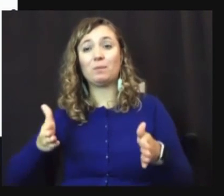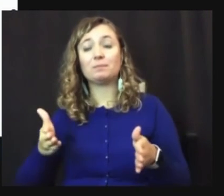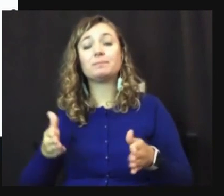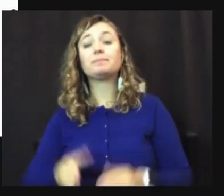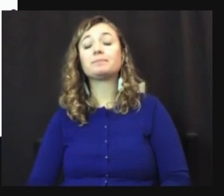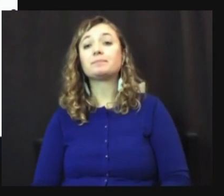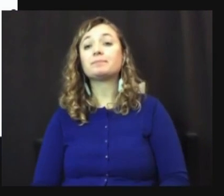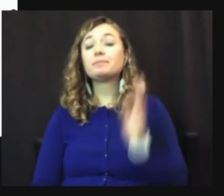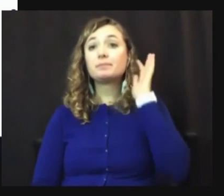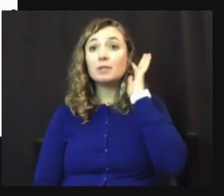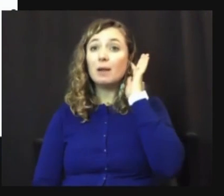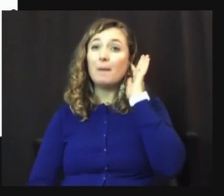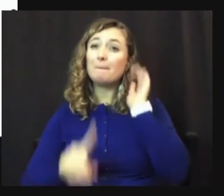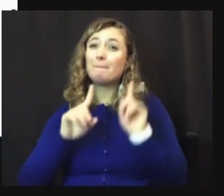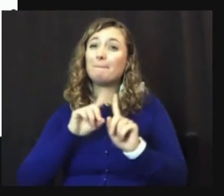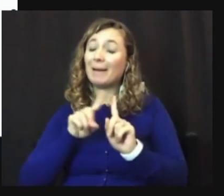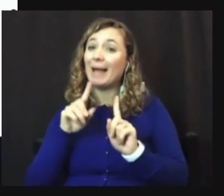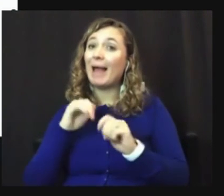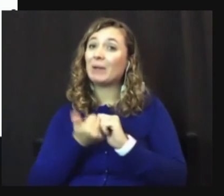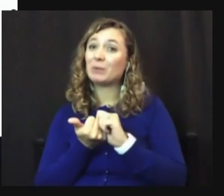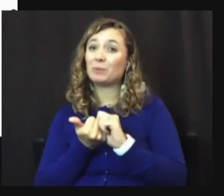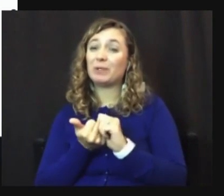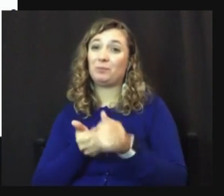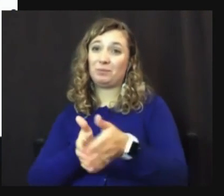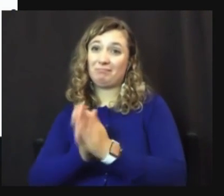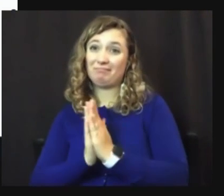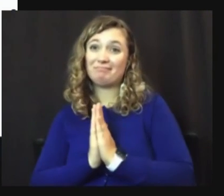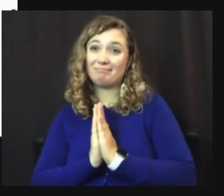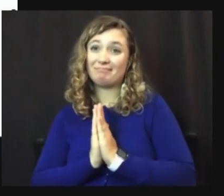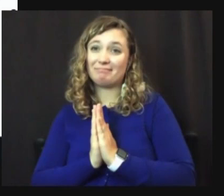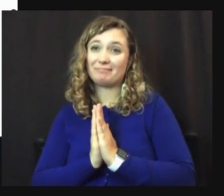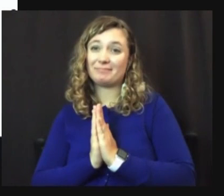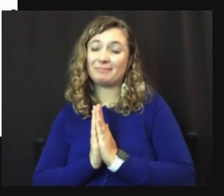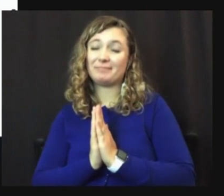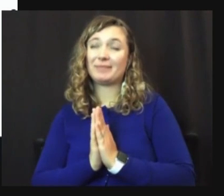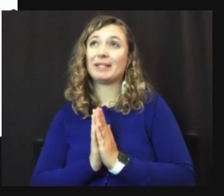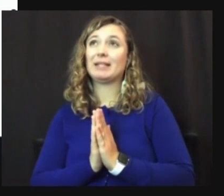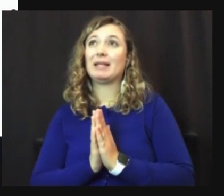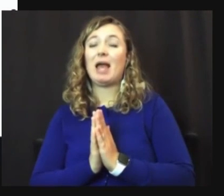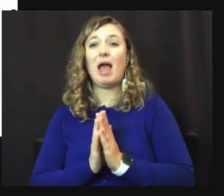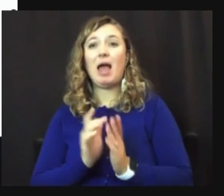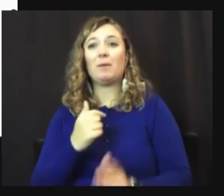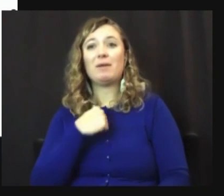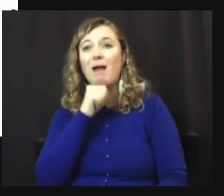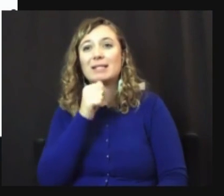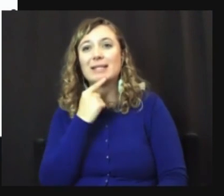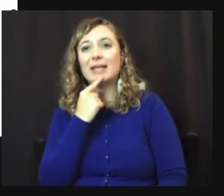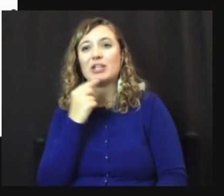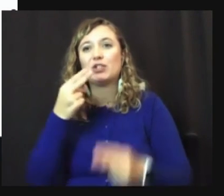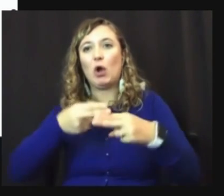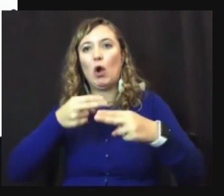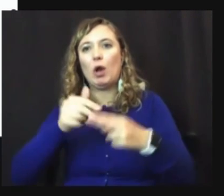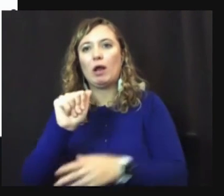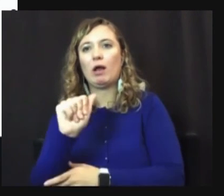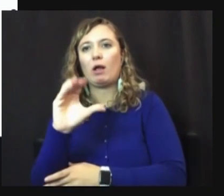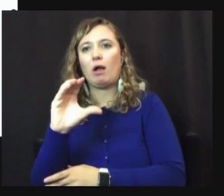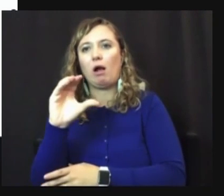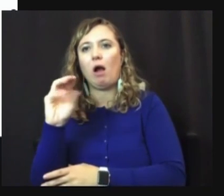how do we ask for those accommodations? You know, I wouldn't even phrase it as an accommodation to be able to STEM.